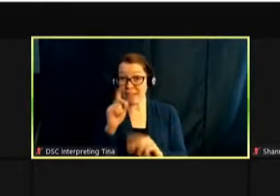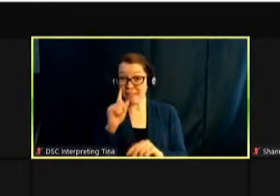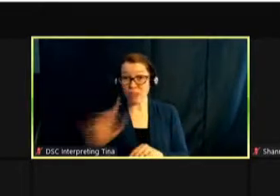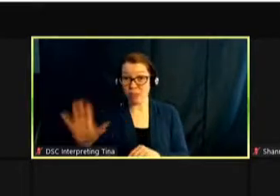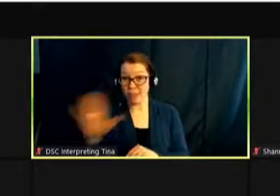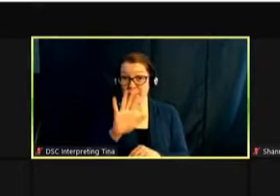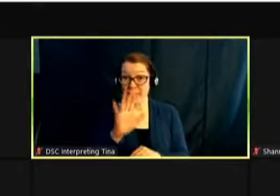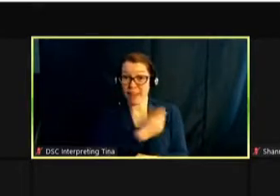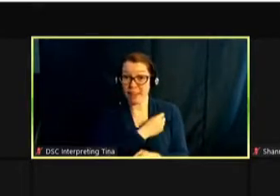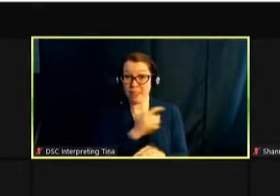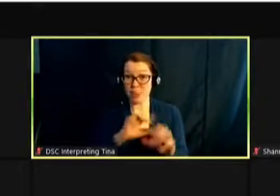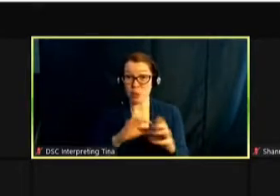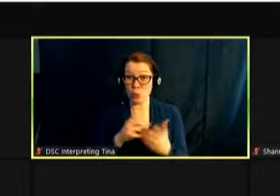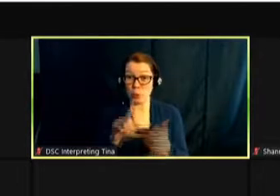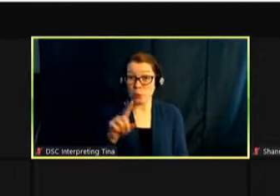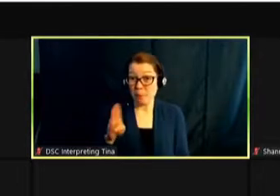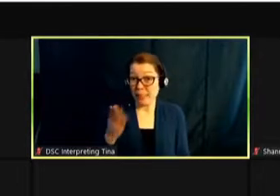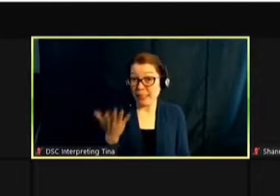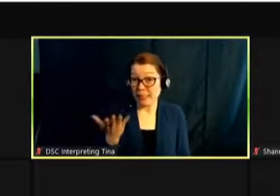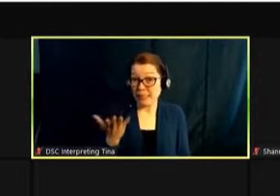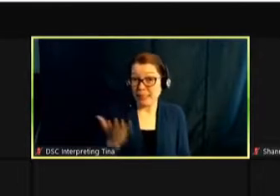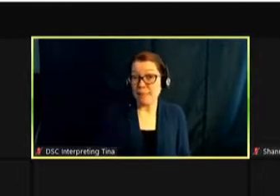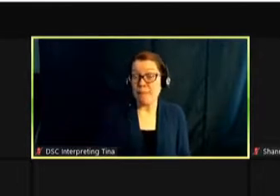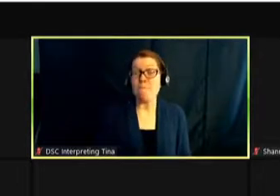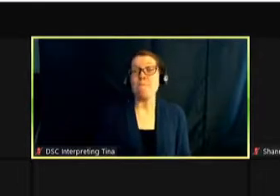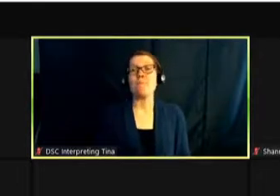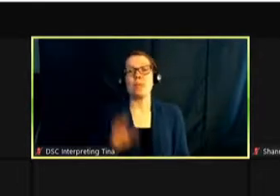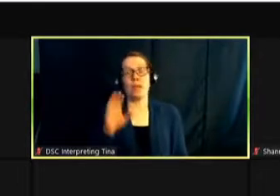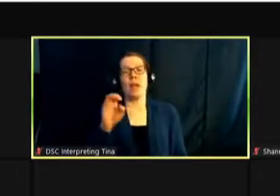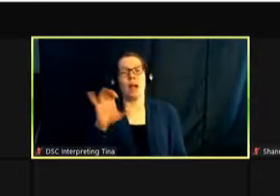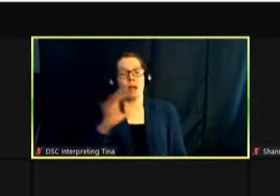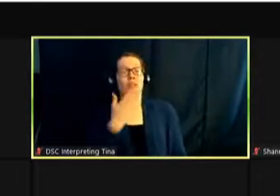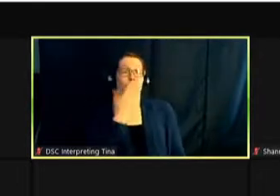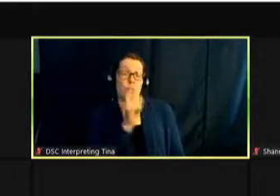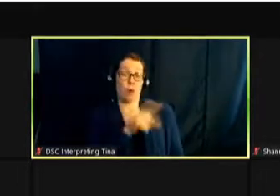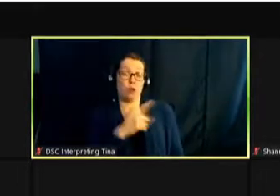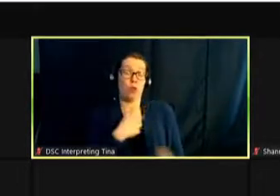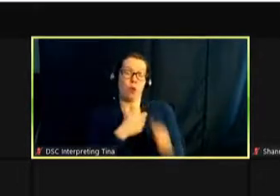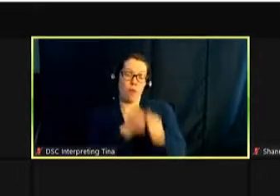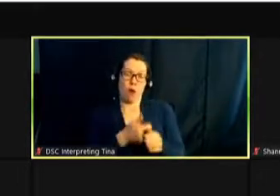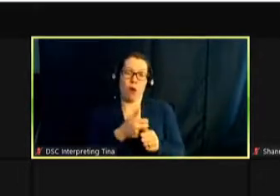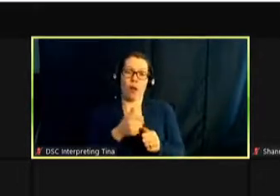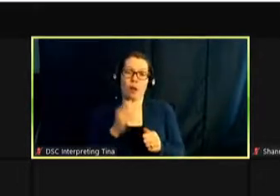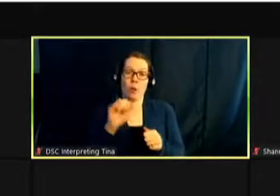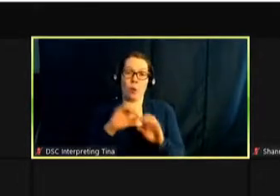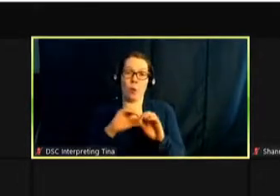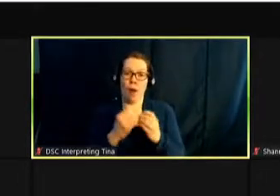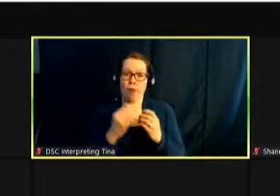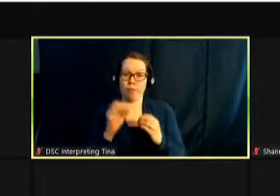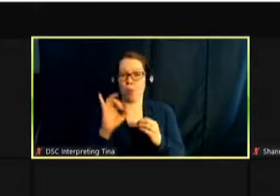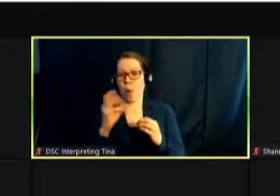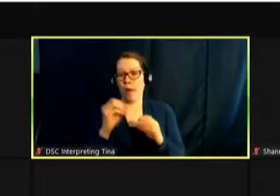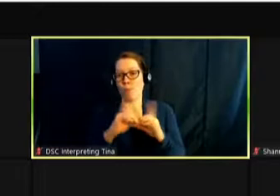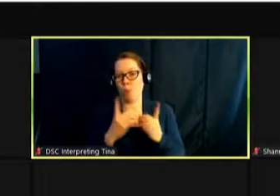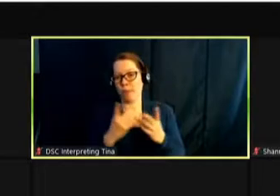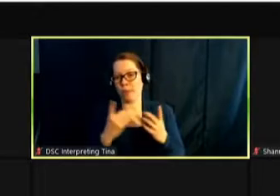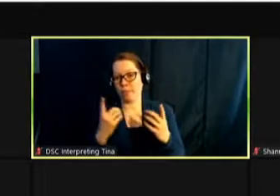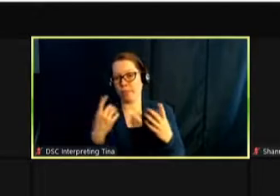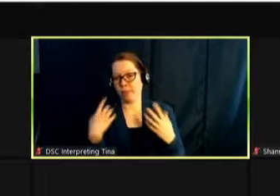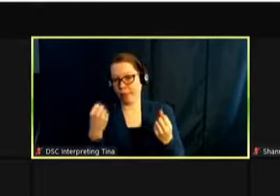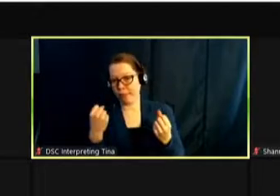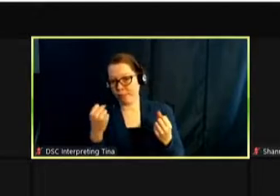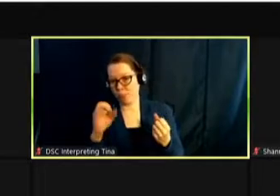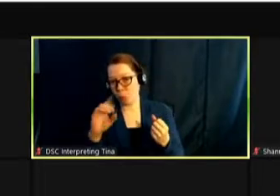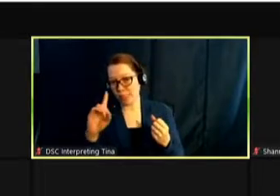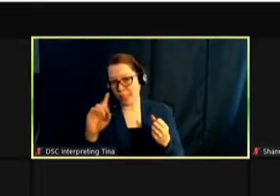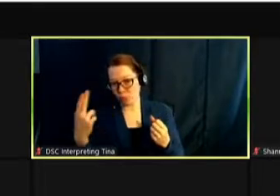question. Again, we're following ODH's and governor's directives. And what that means is